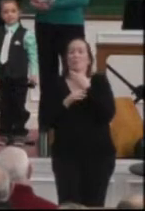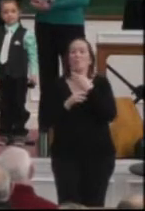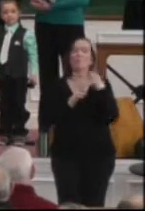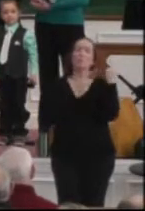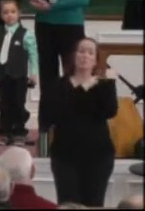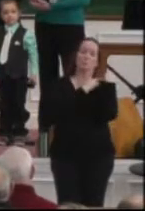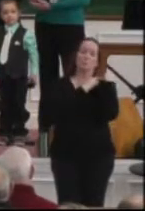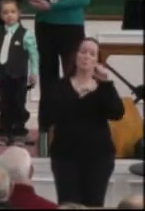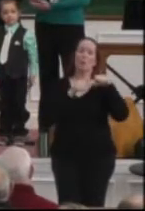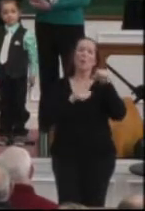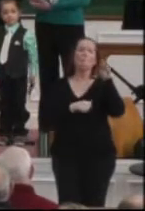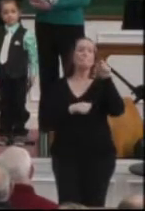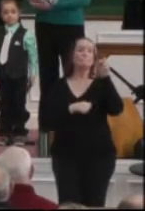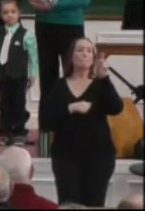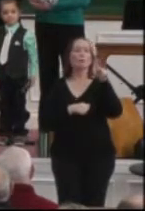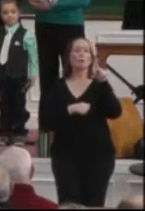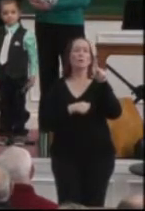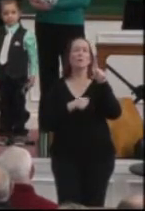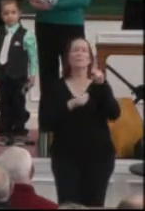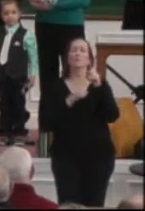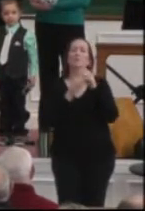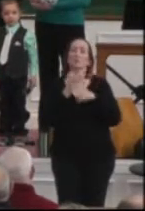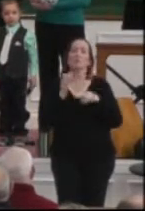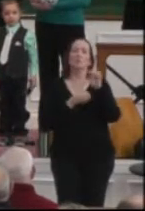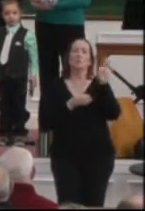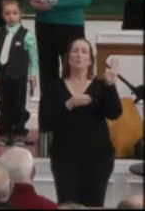Mark chapter 9, it says, "And he took a child